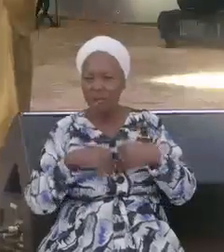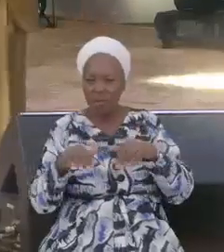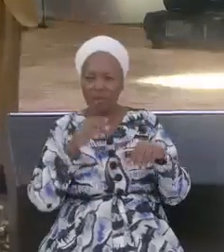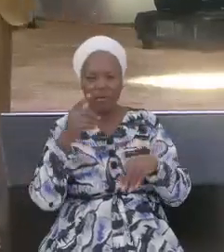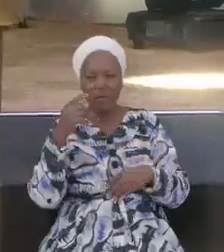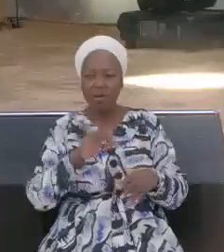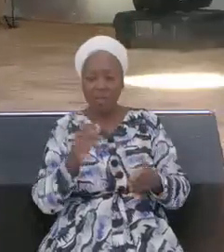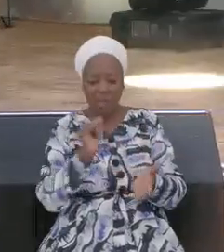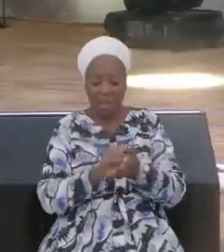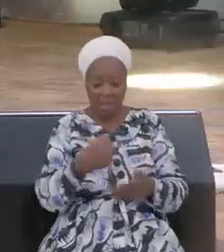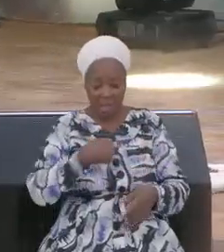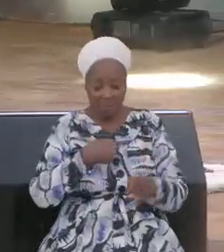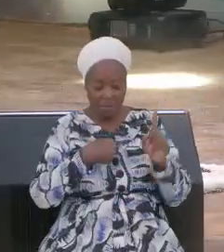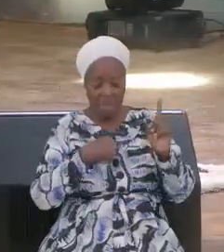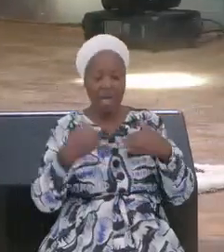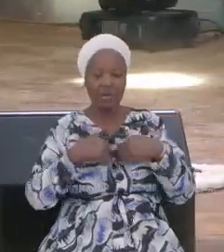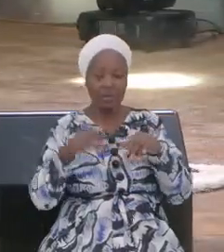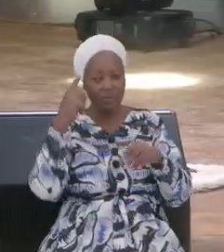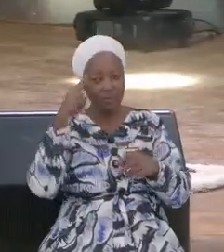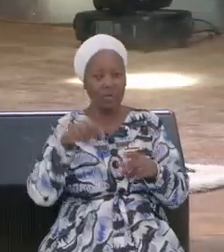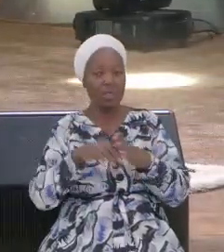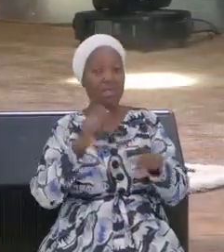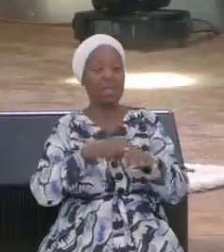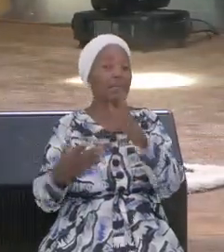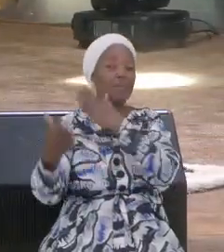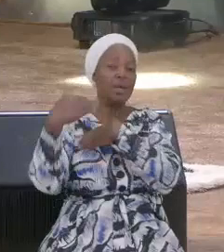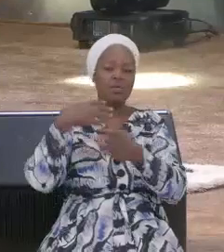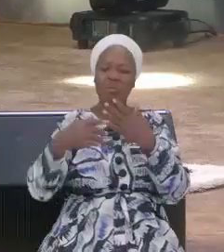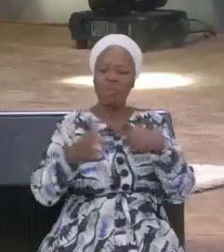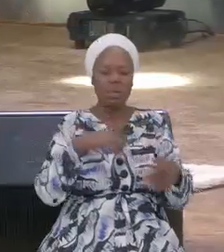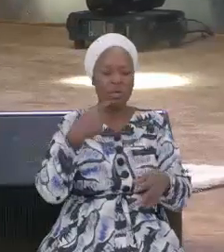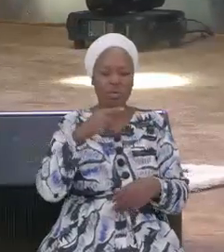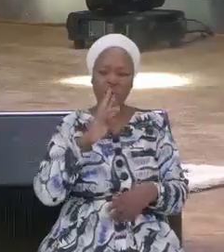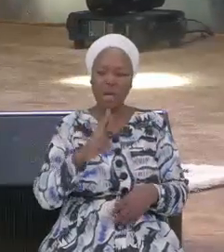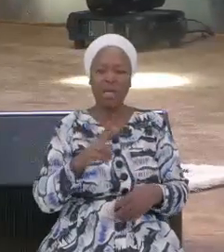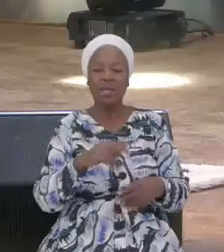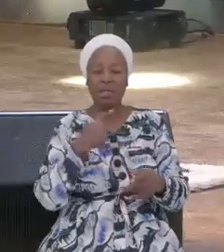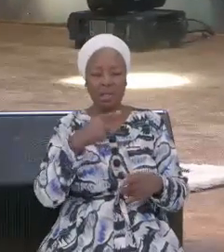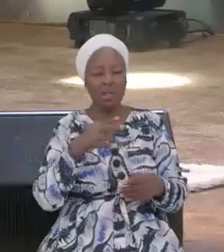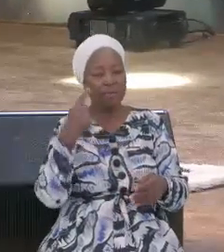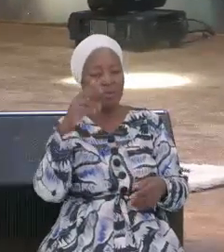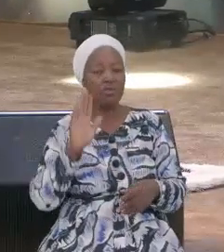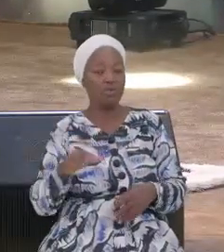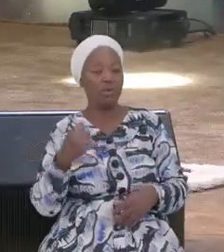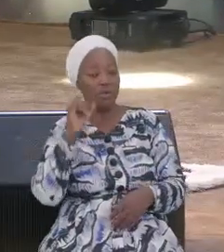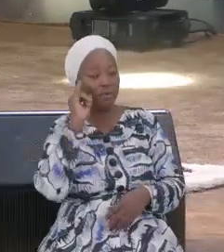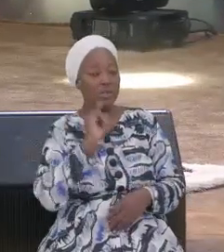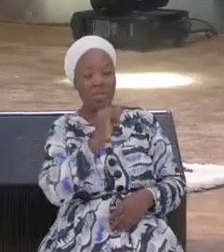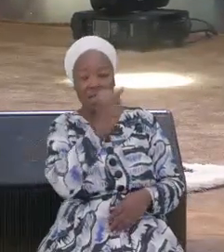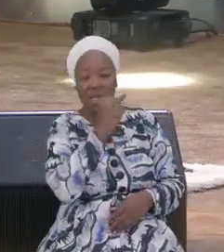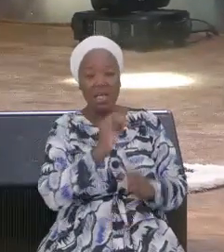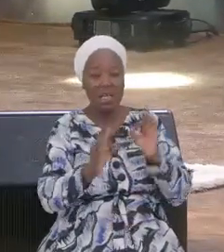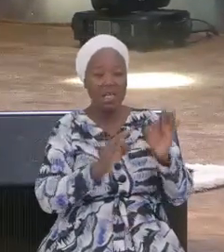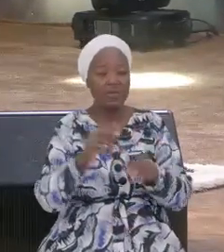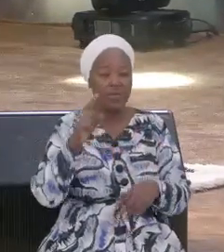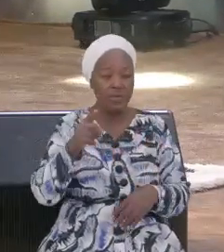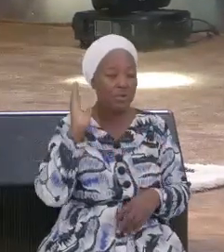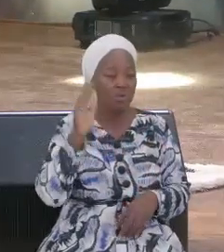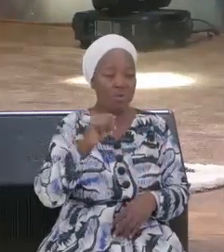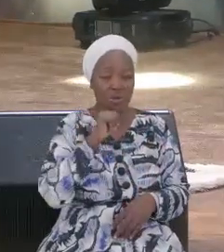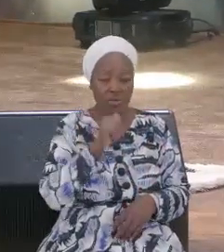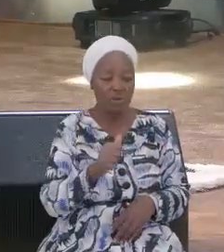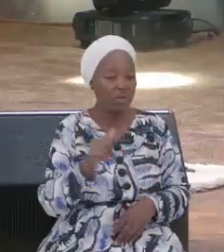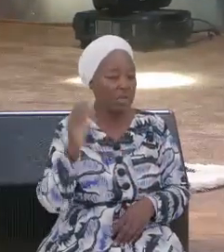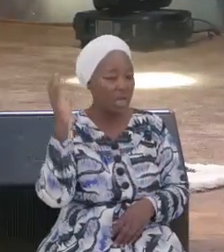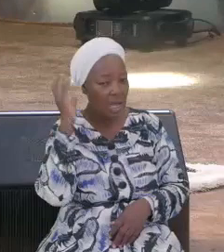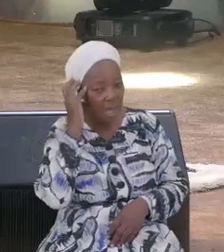the past, no matter who you are, it says for the children of Israel, if you will not